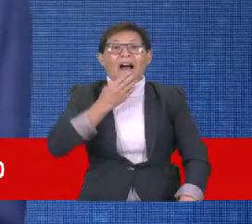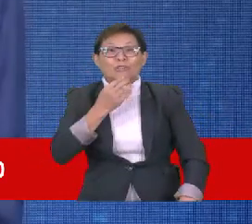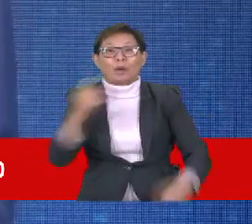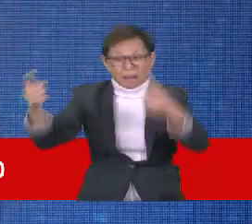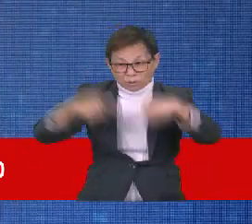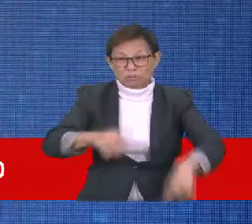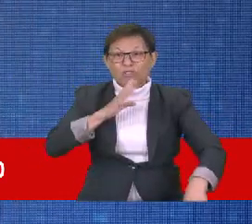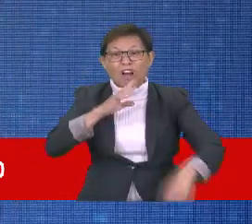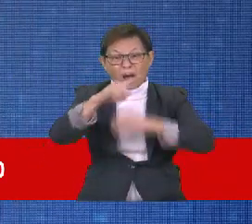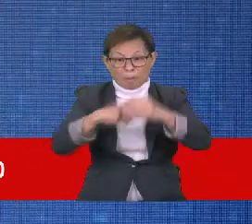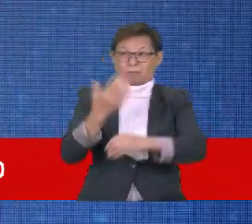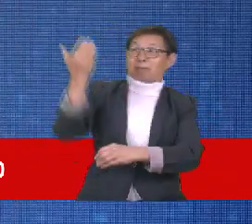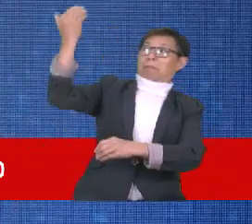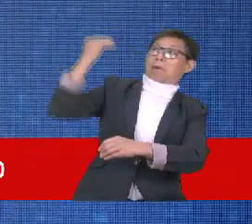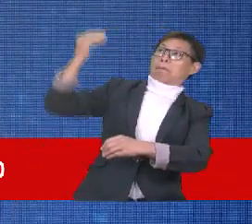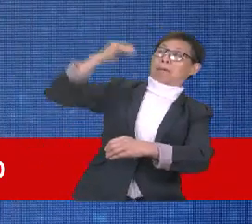past,